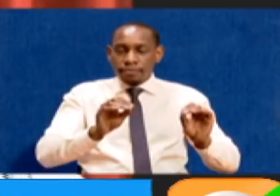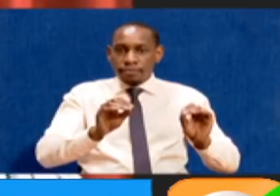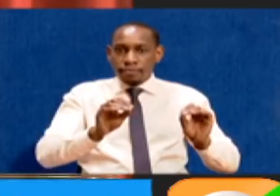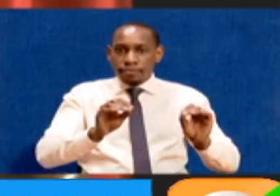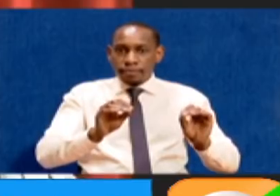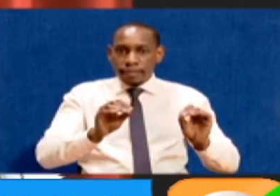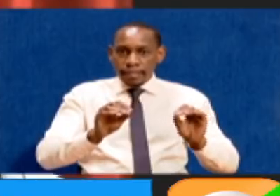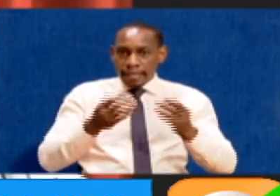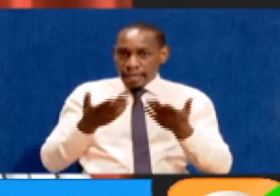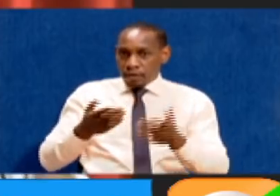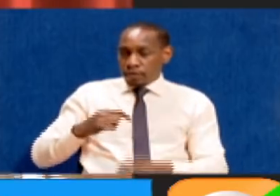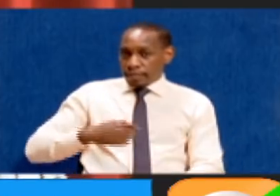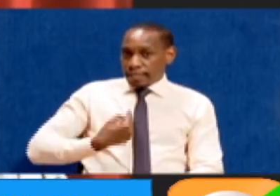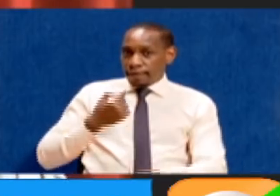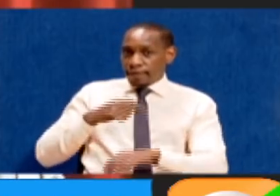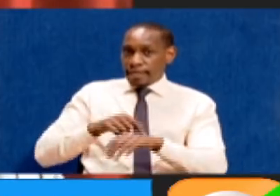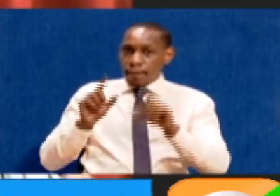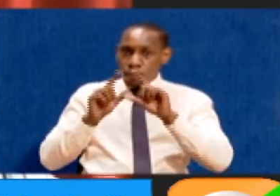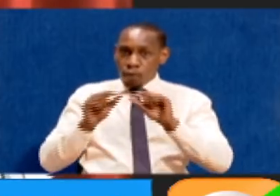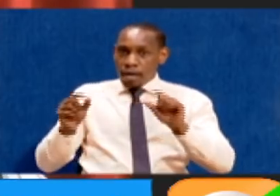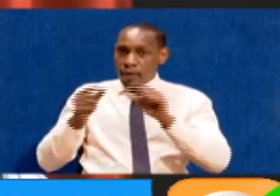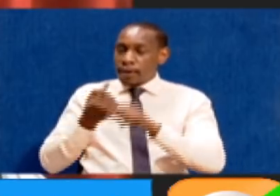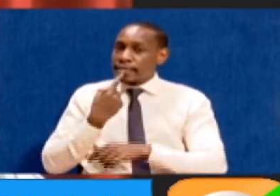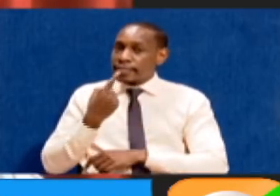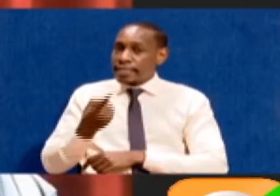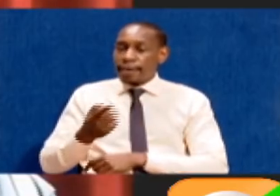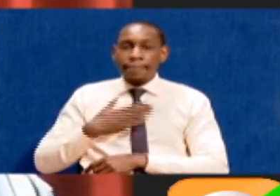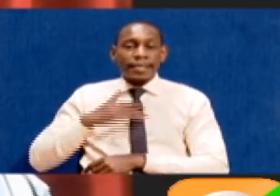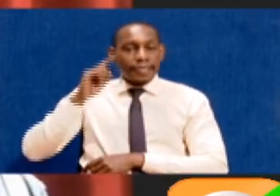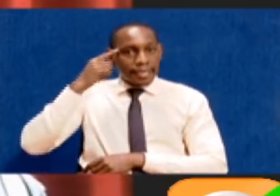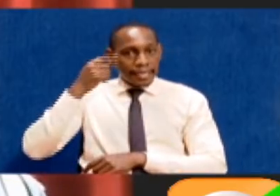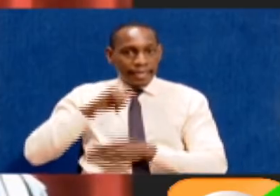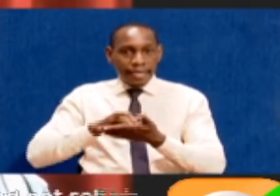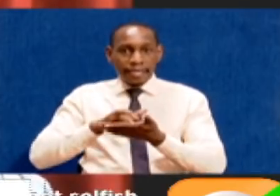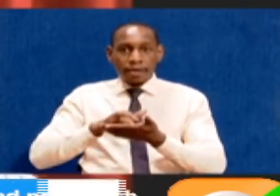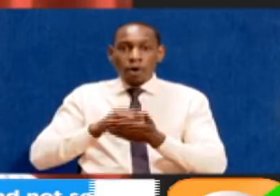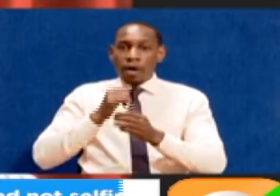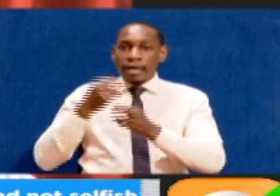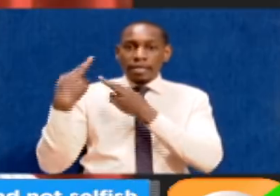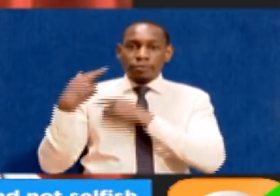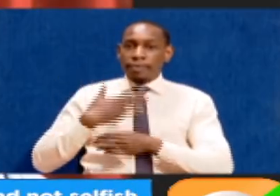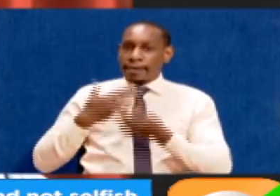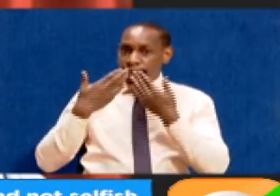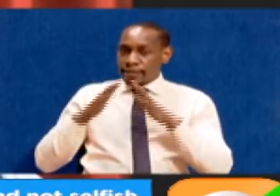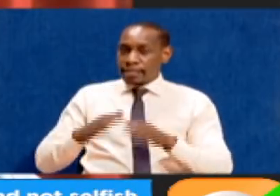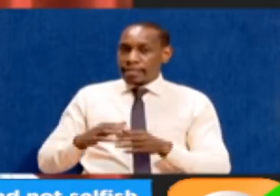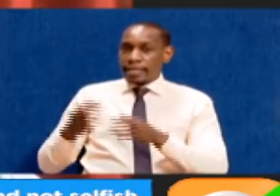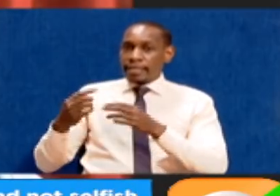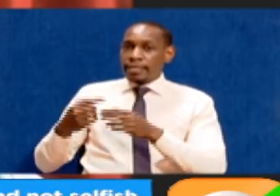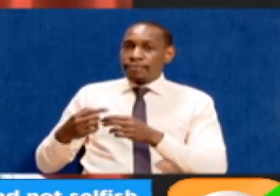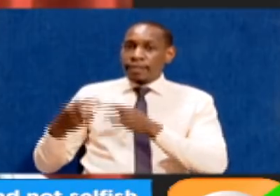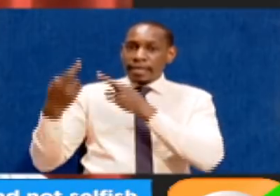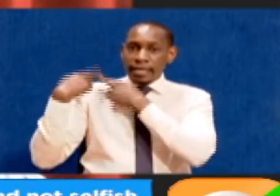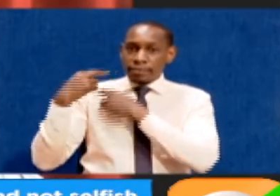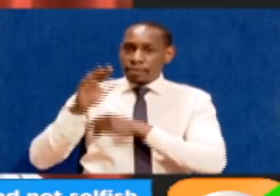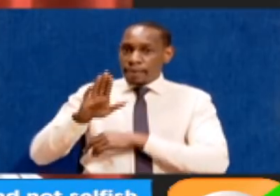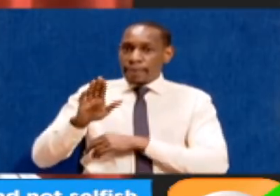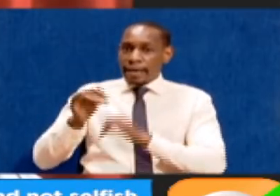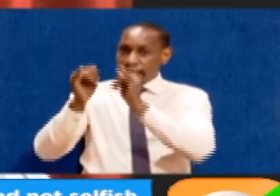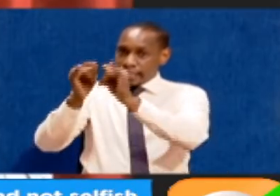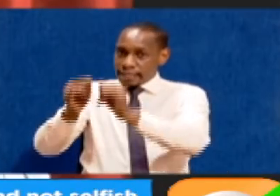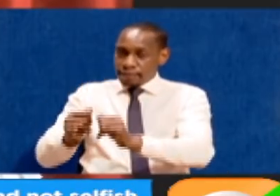You may not say here. Now, for me, when I say that, I think I have done my duty. It is upon the politician or